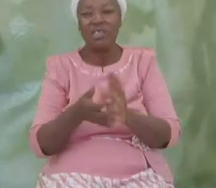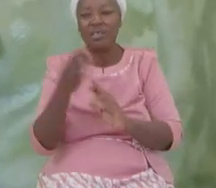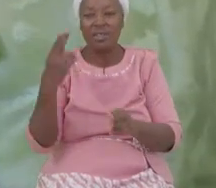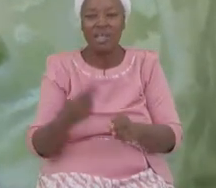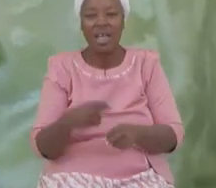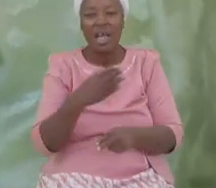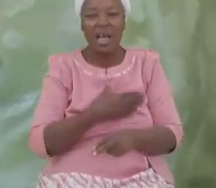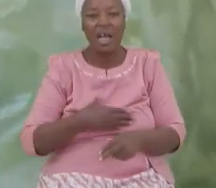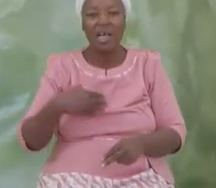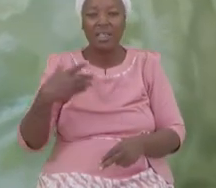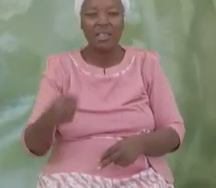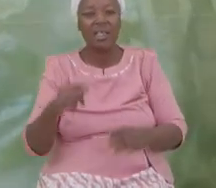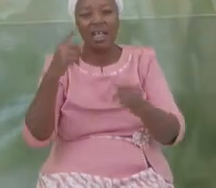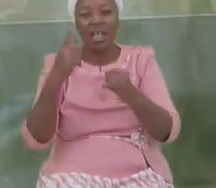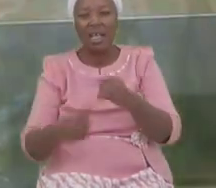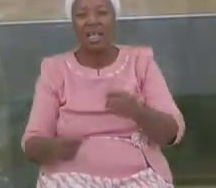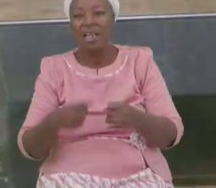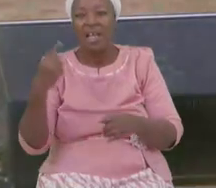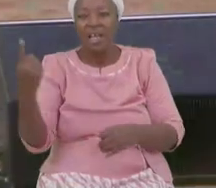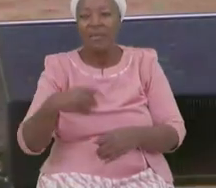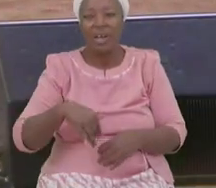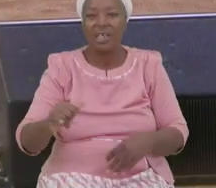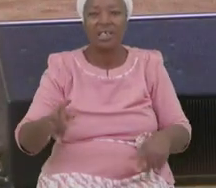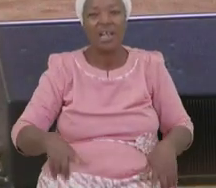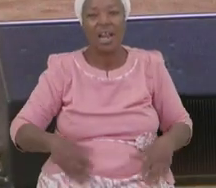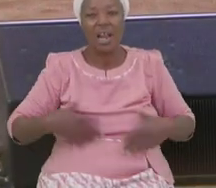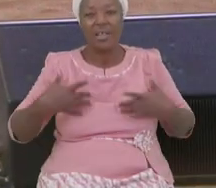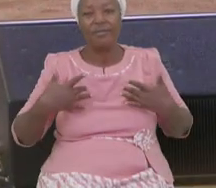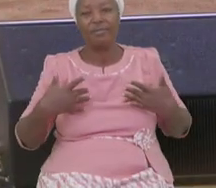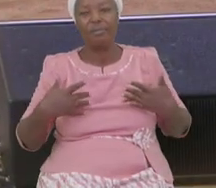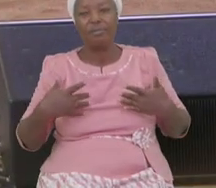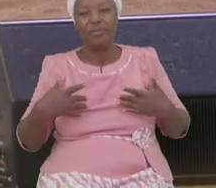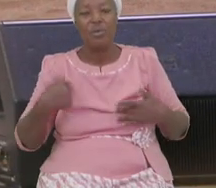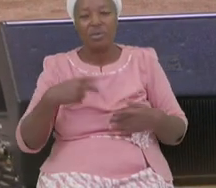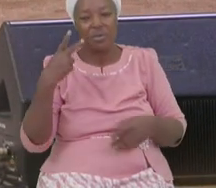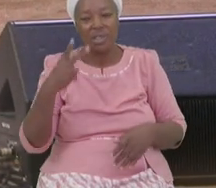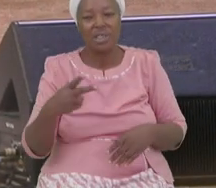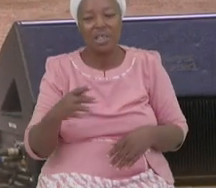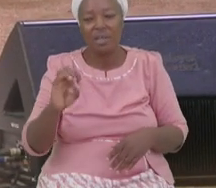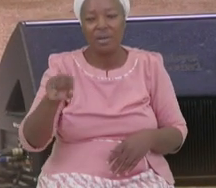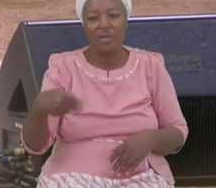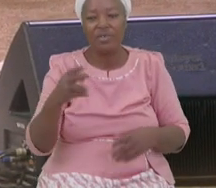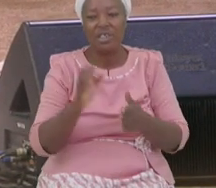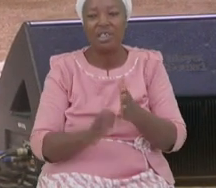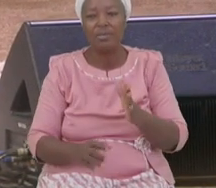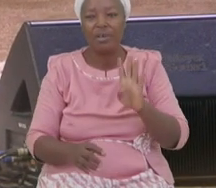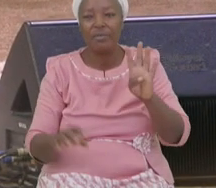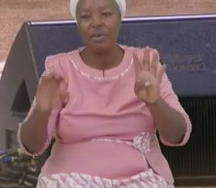the end, everlasting life. We're looking at Ephesians chapter